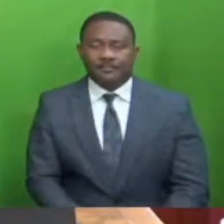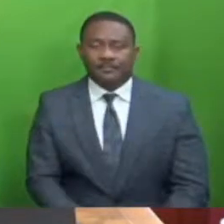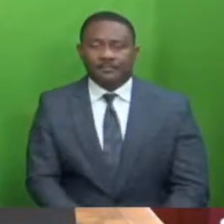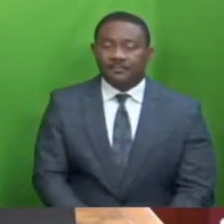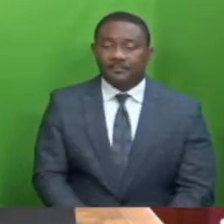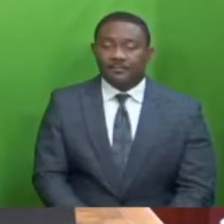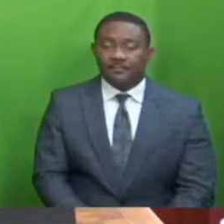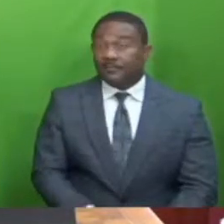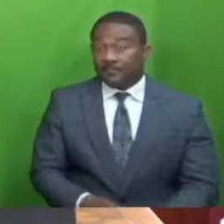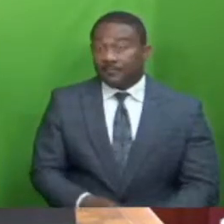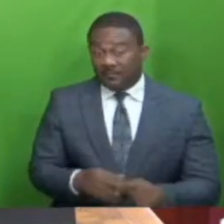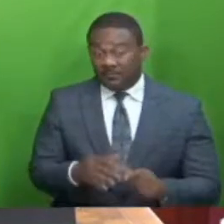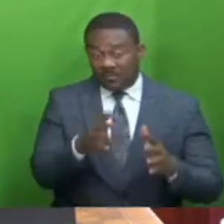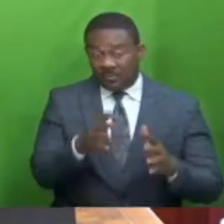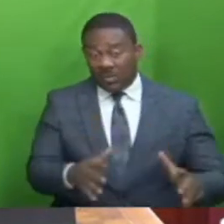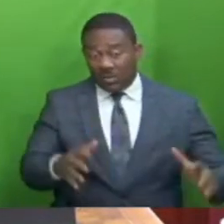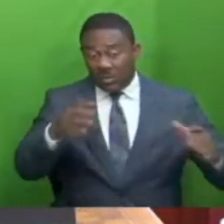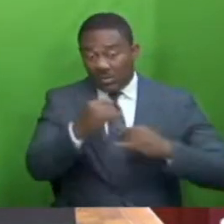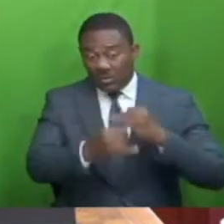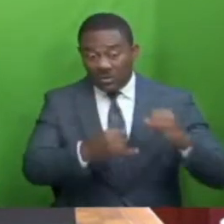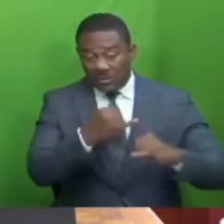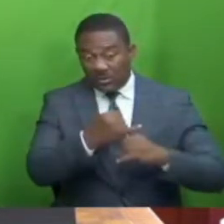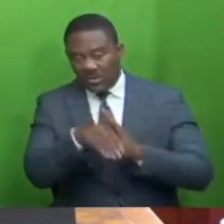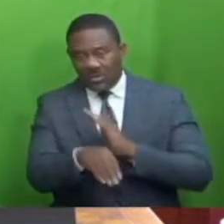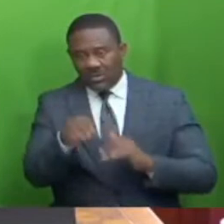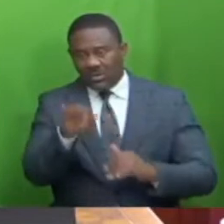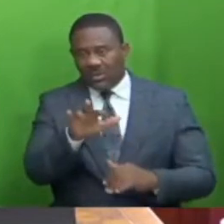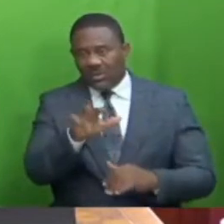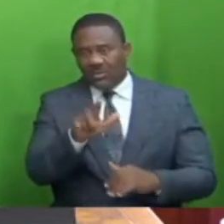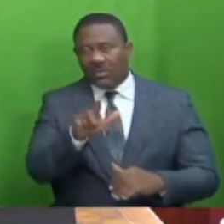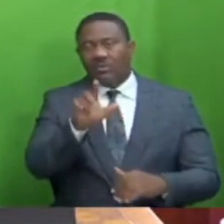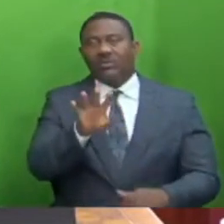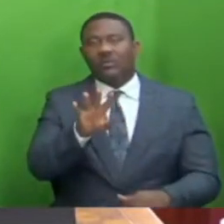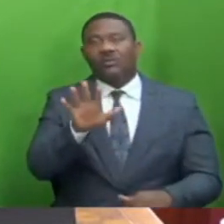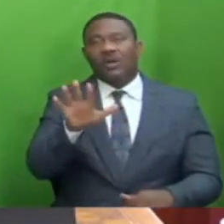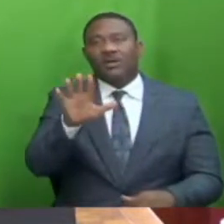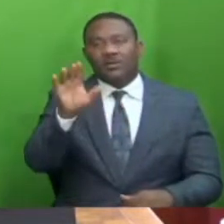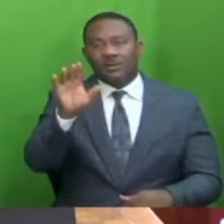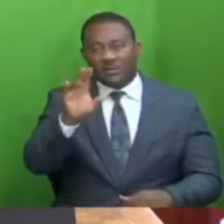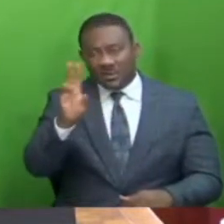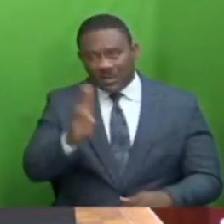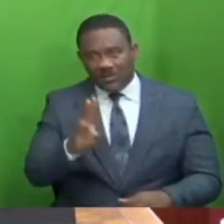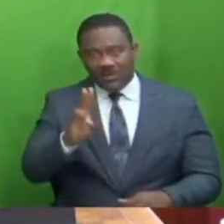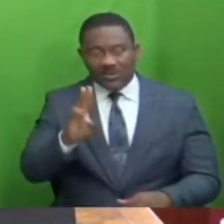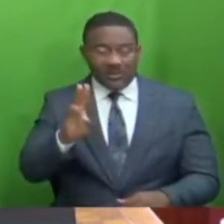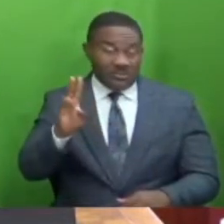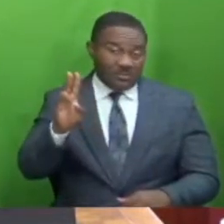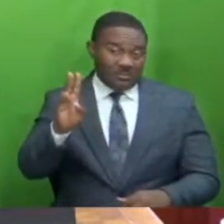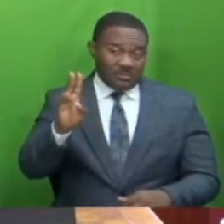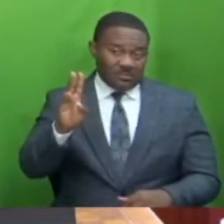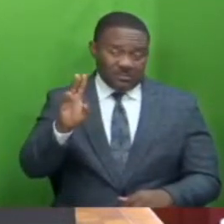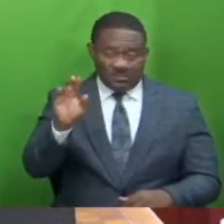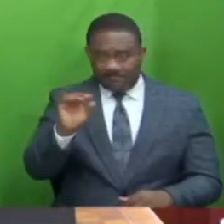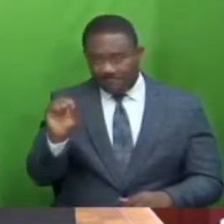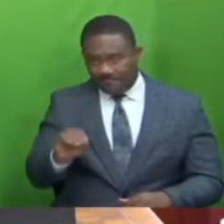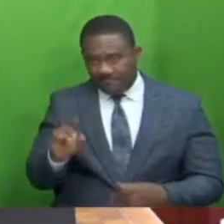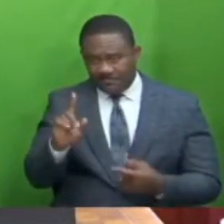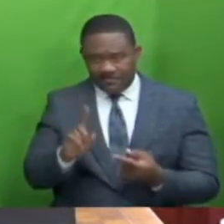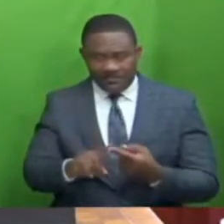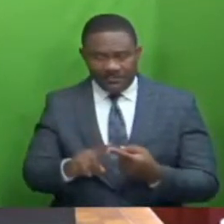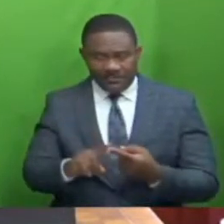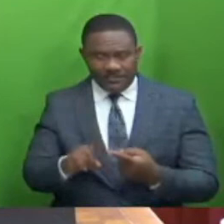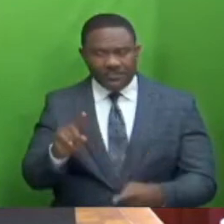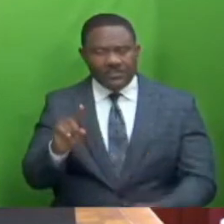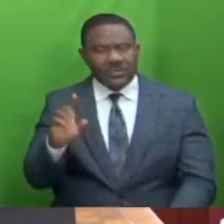international reserves declined by 3.47 billion US dollars to